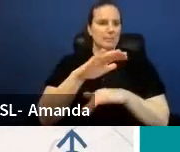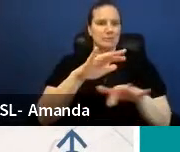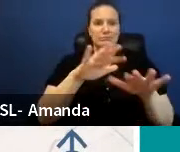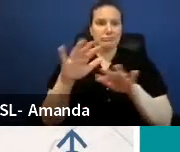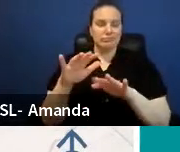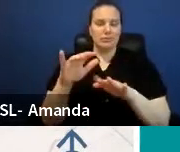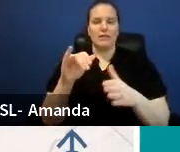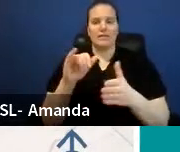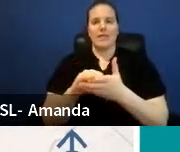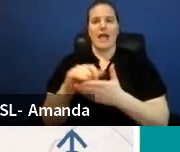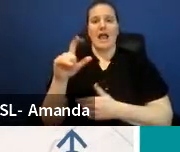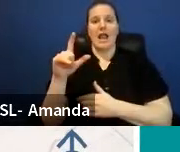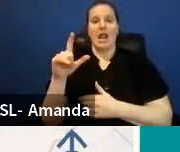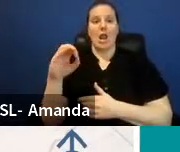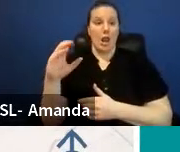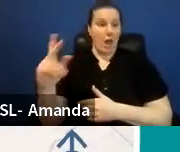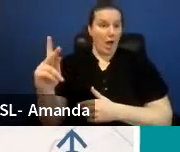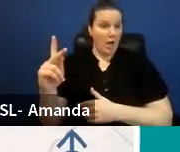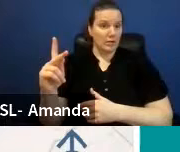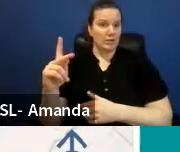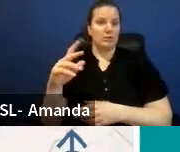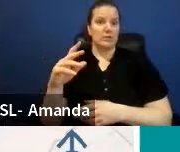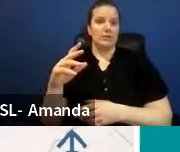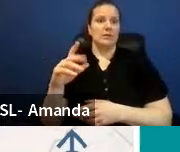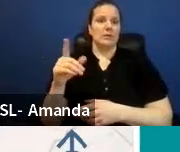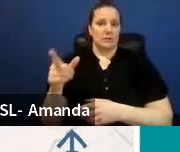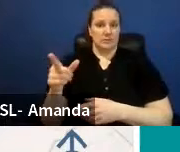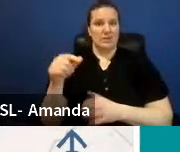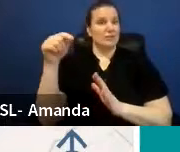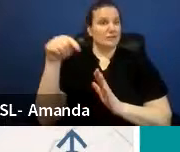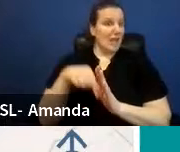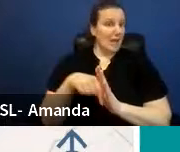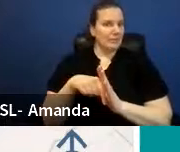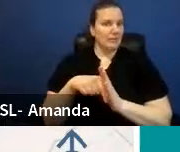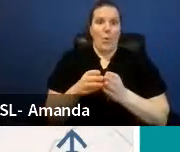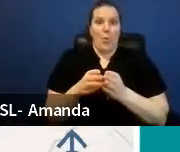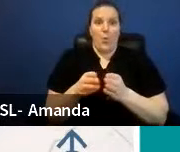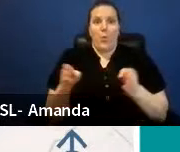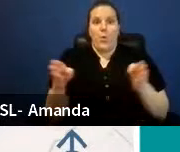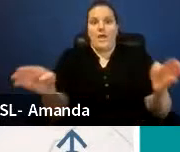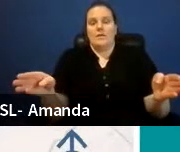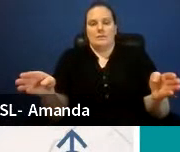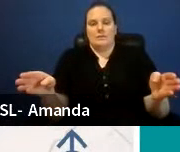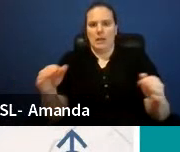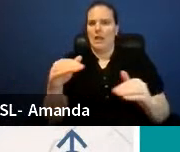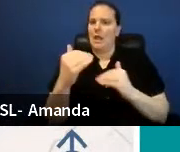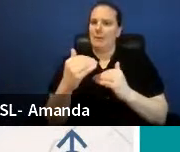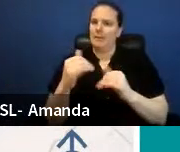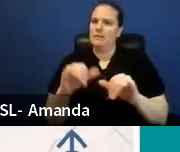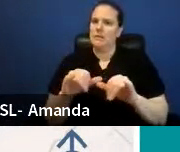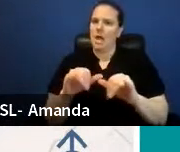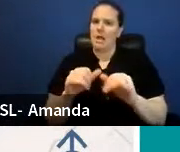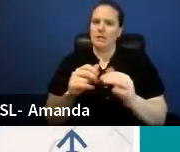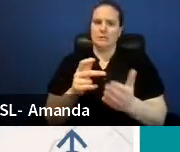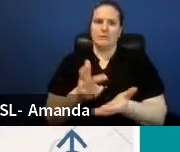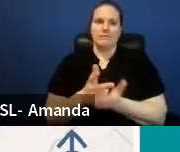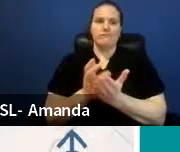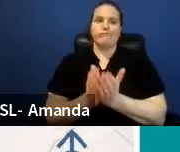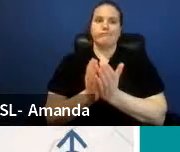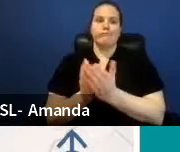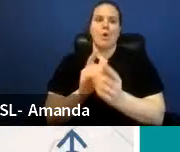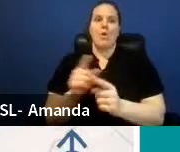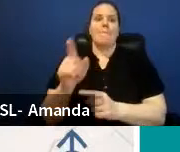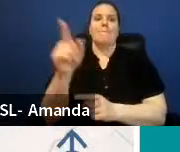those locks in their widths and their depths limit the size of vessels that can go upriver. And